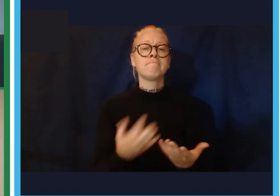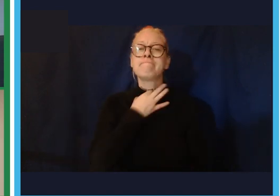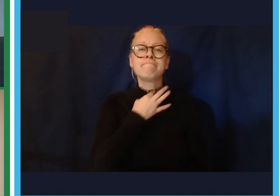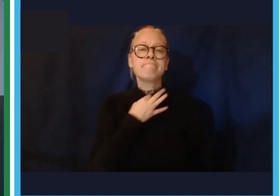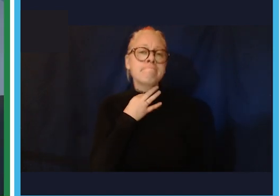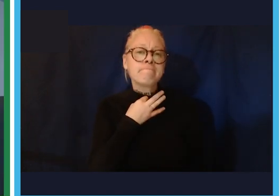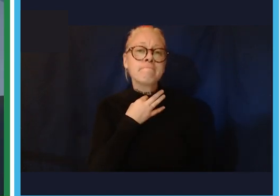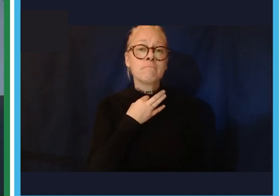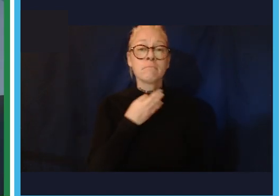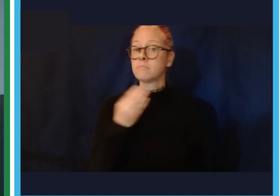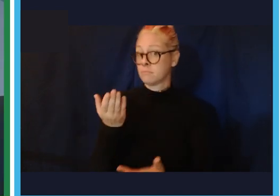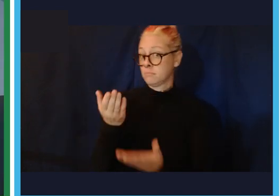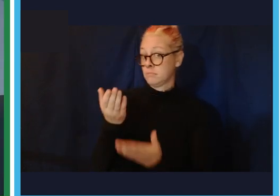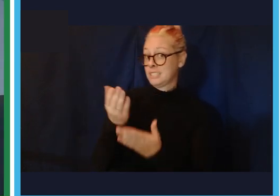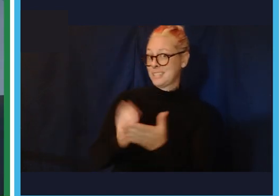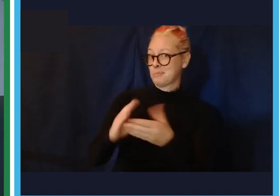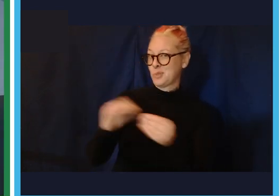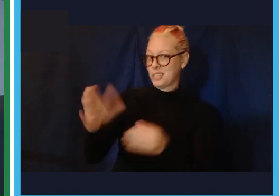to say that,